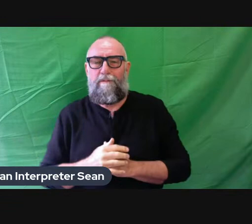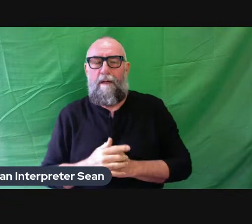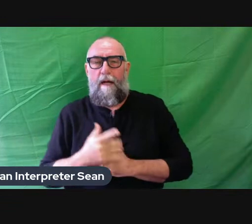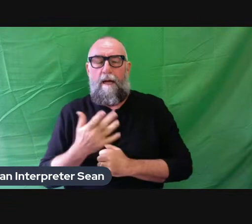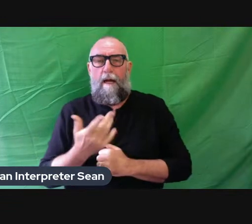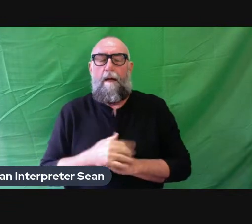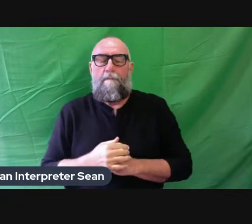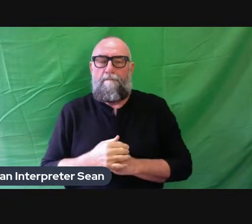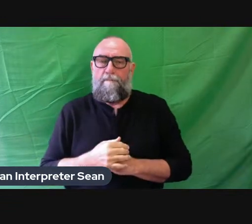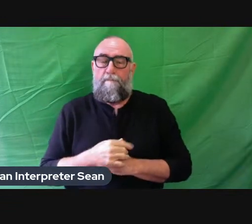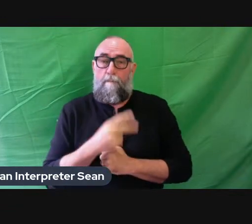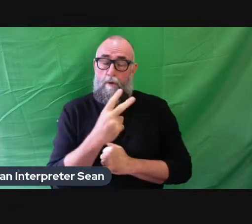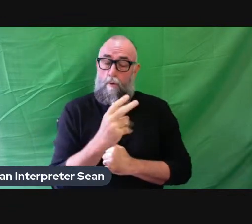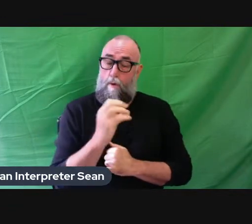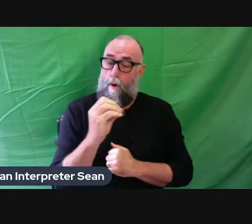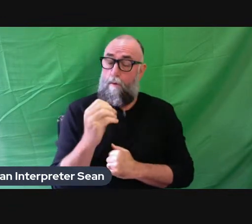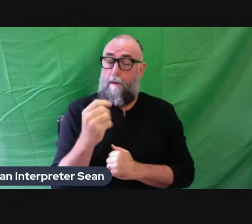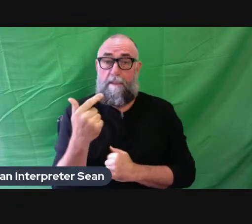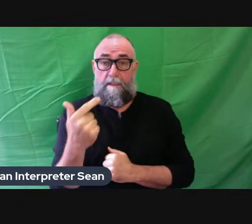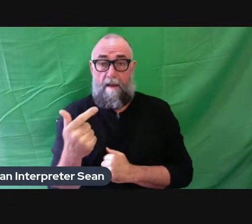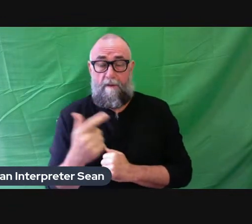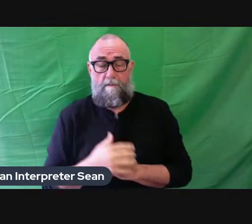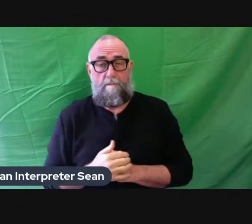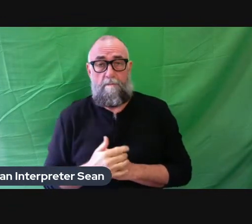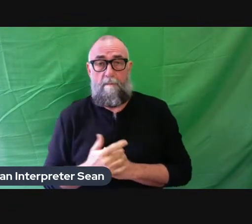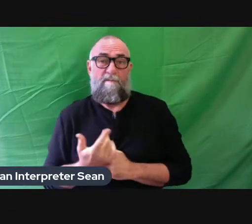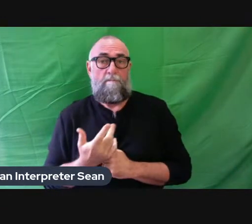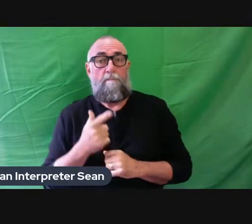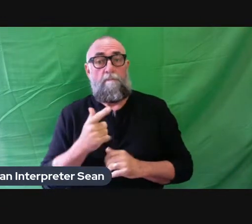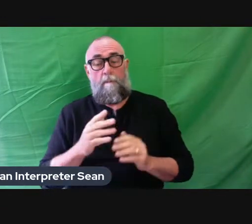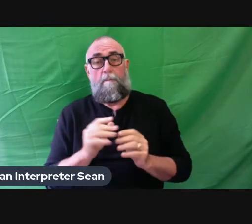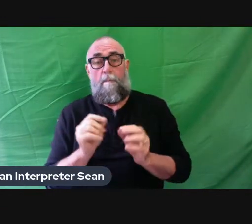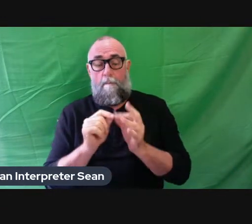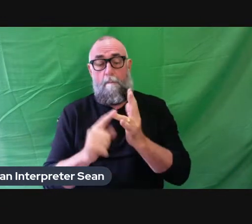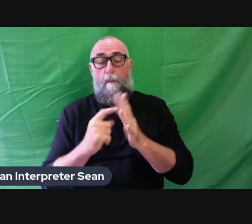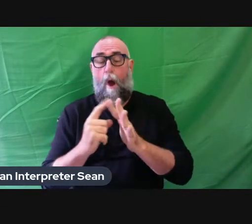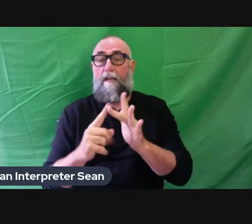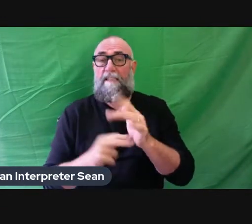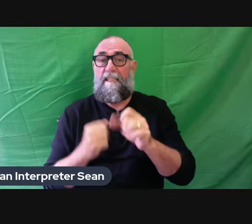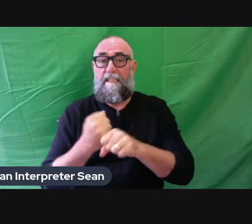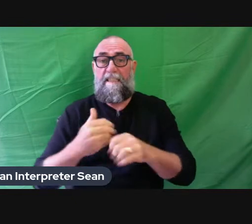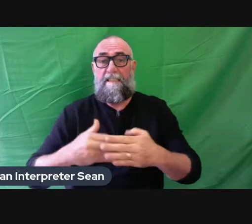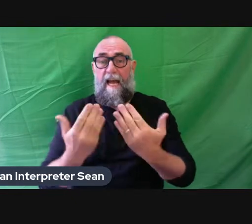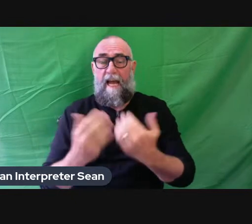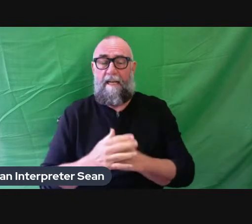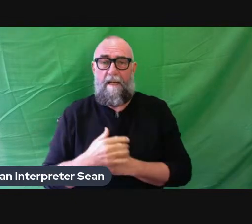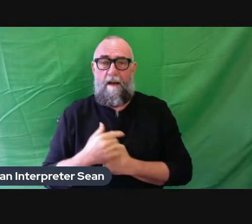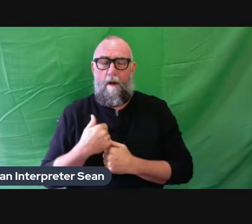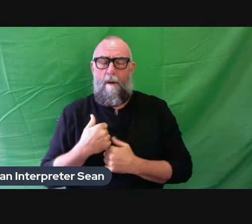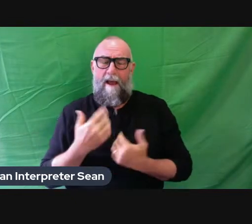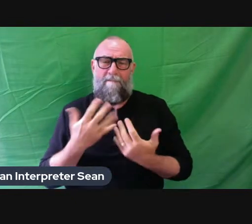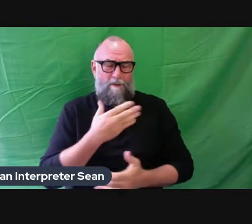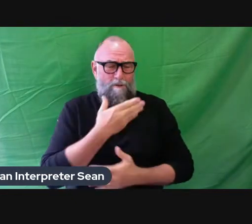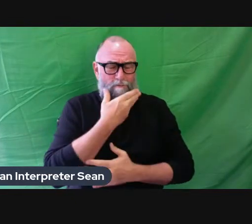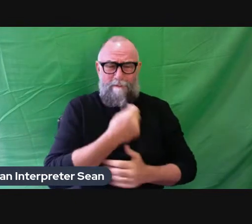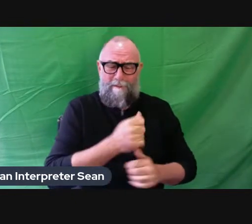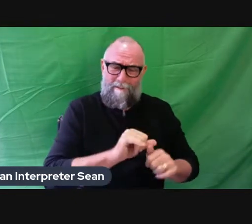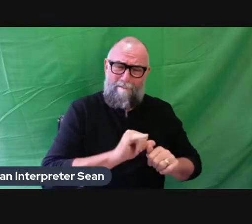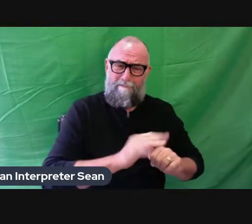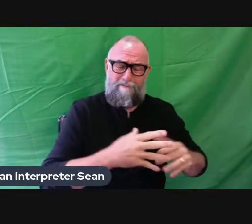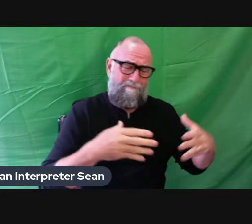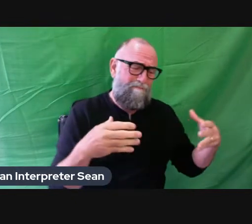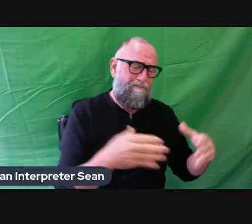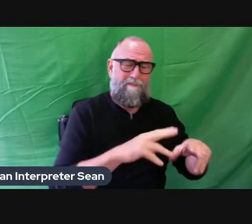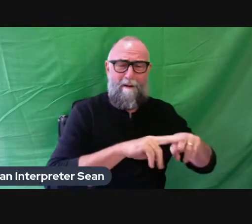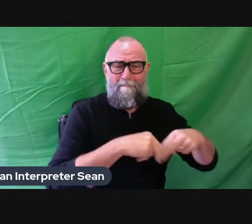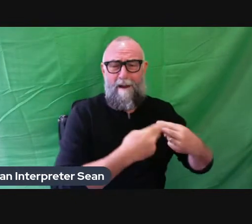Day 2007, my family had just come home to Newcastle after spending a fabulous week of Christmas fun with my in-laws.